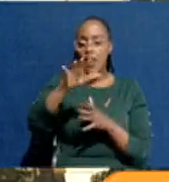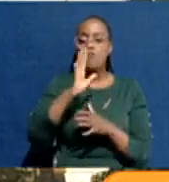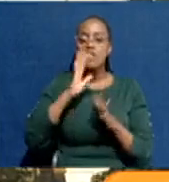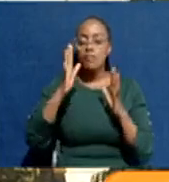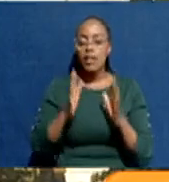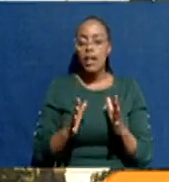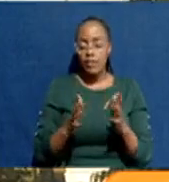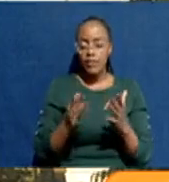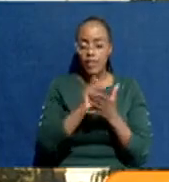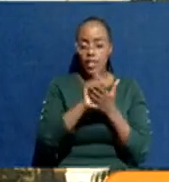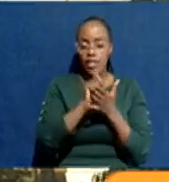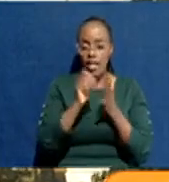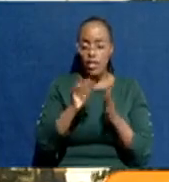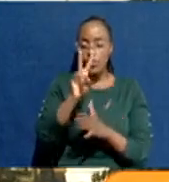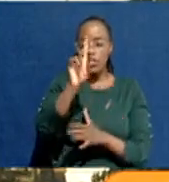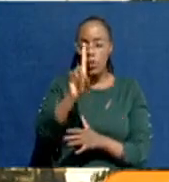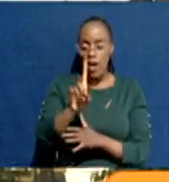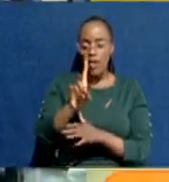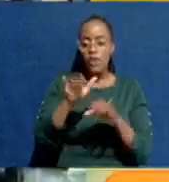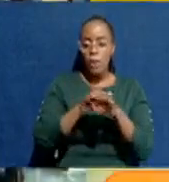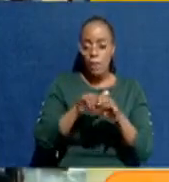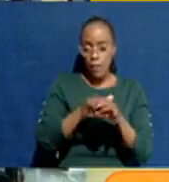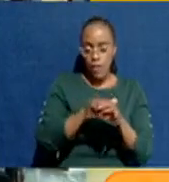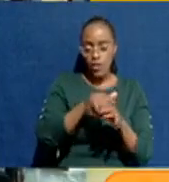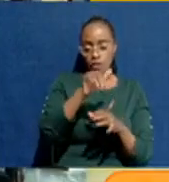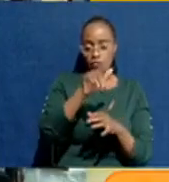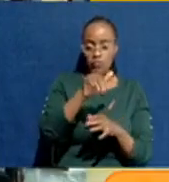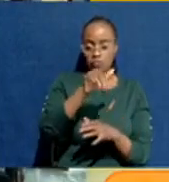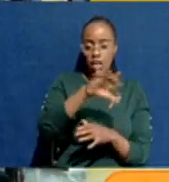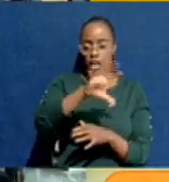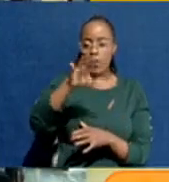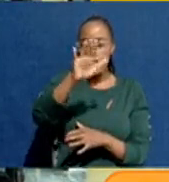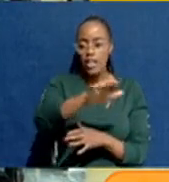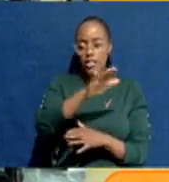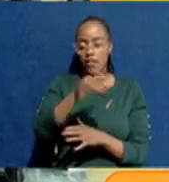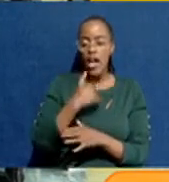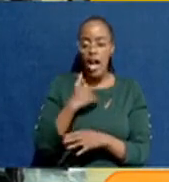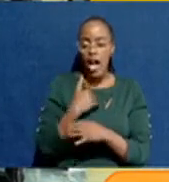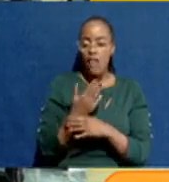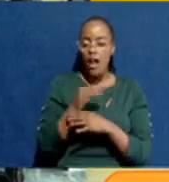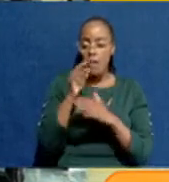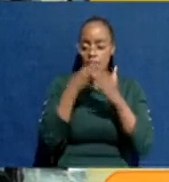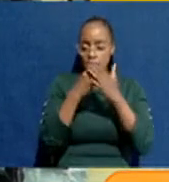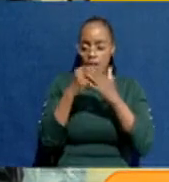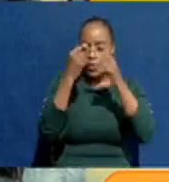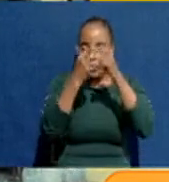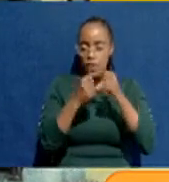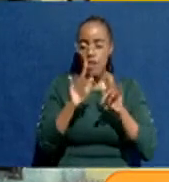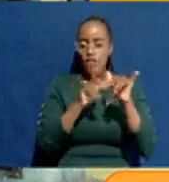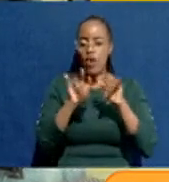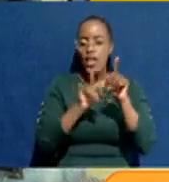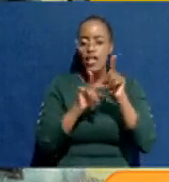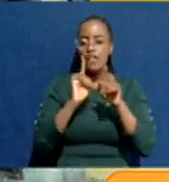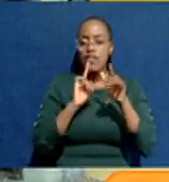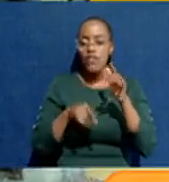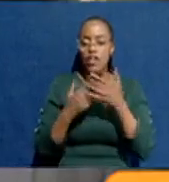speaker, clerk, 21 members of county assembly and four others illegally incurred an expenditure in undertaking a foreign trip which they